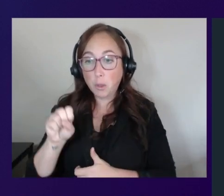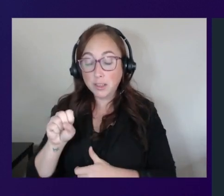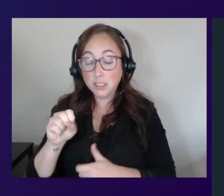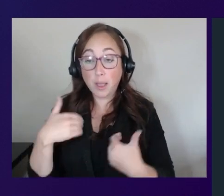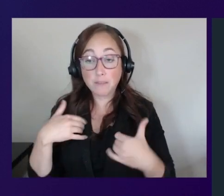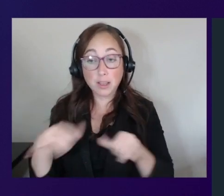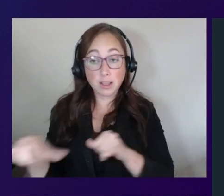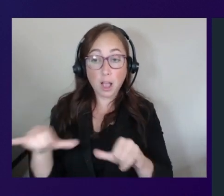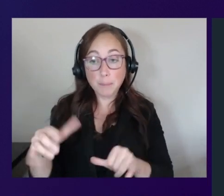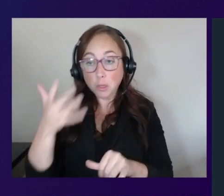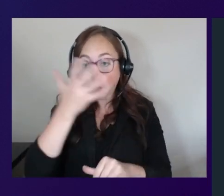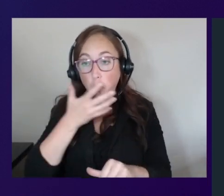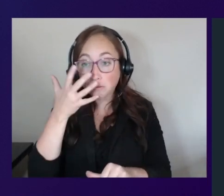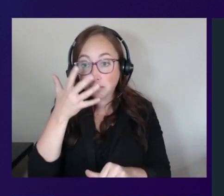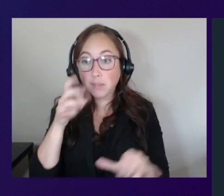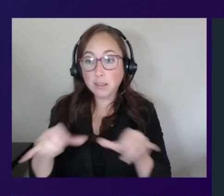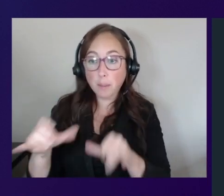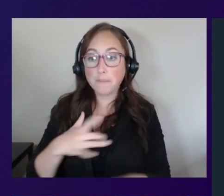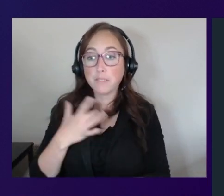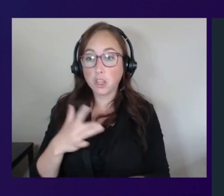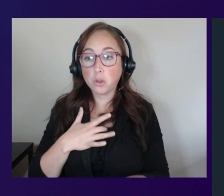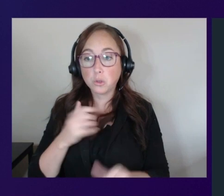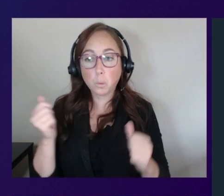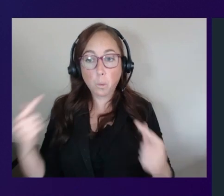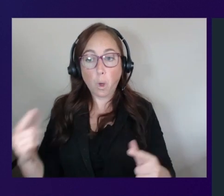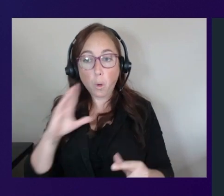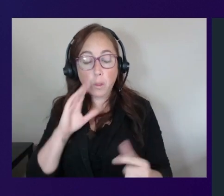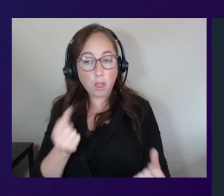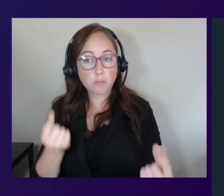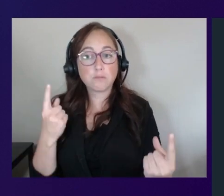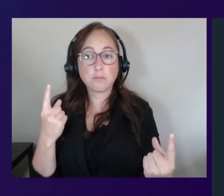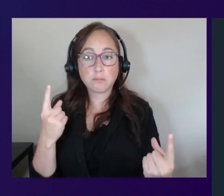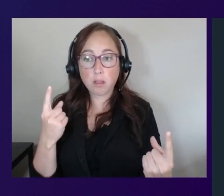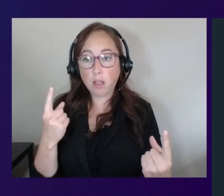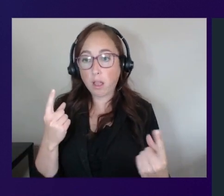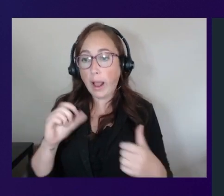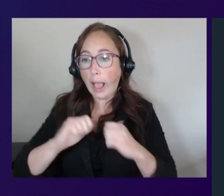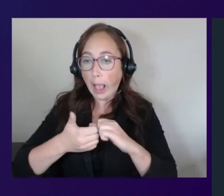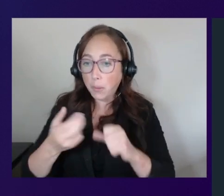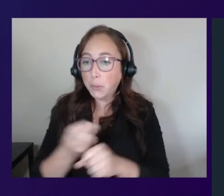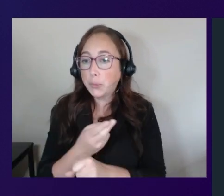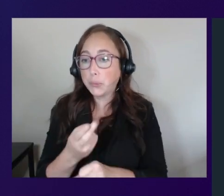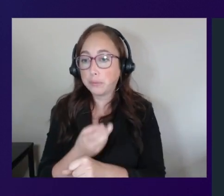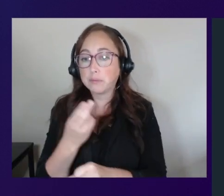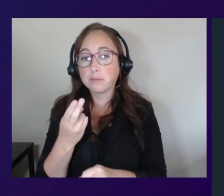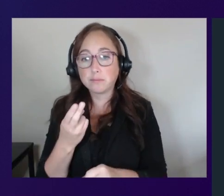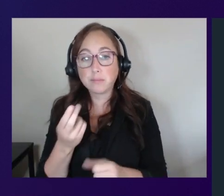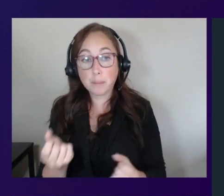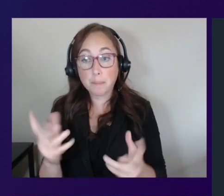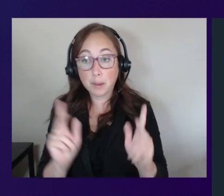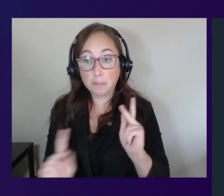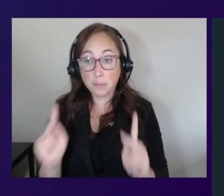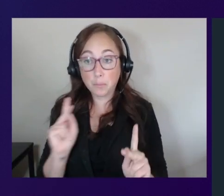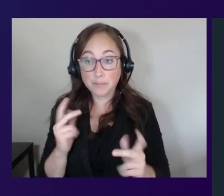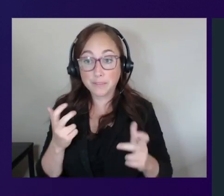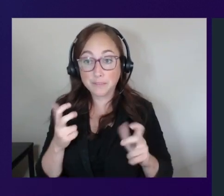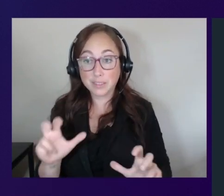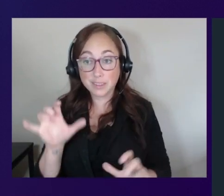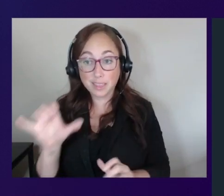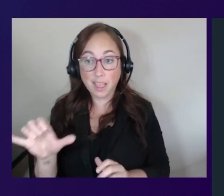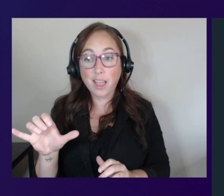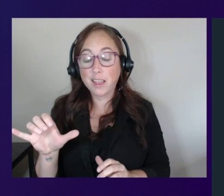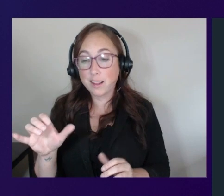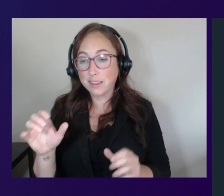understand the tool sets and the processes and the fine tuning that they've already, in a lot of cases, invested in. Right. And they can do that across